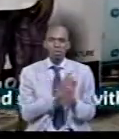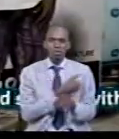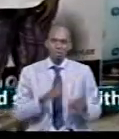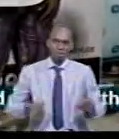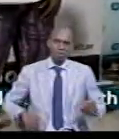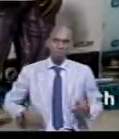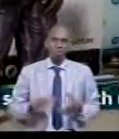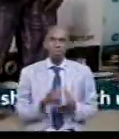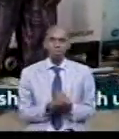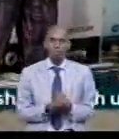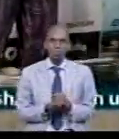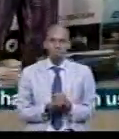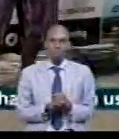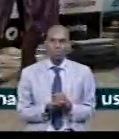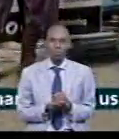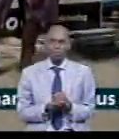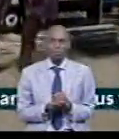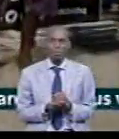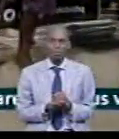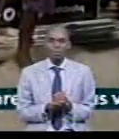him.